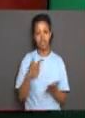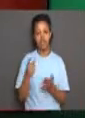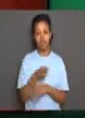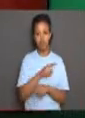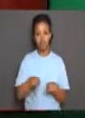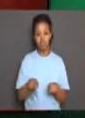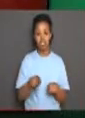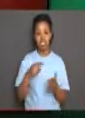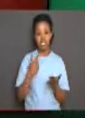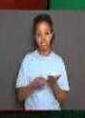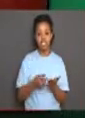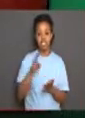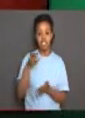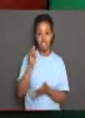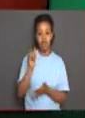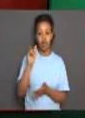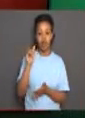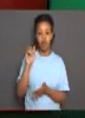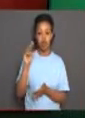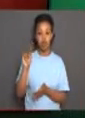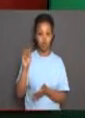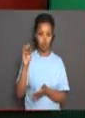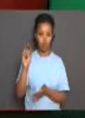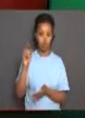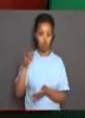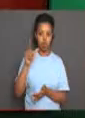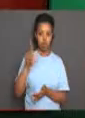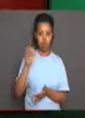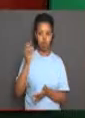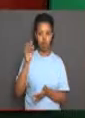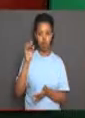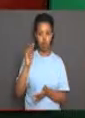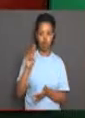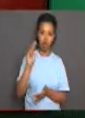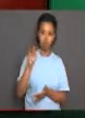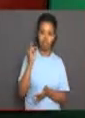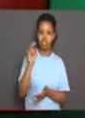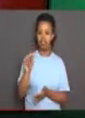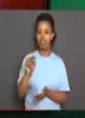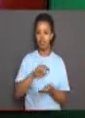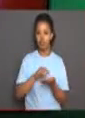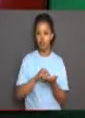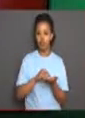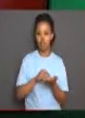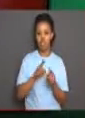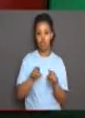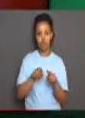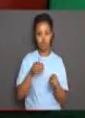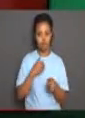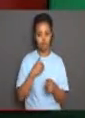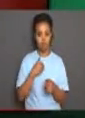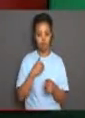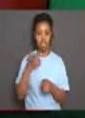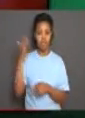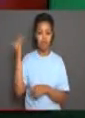hemoglobin molecule has a few differences. For example, ancient animals